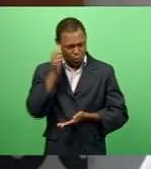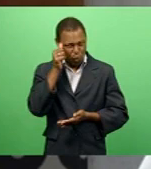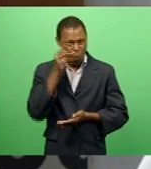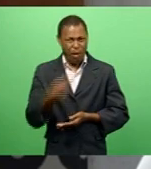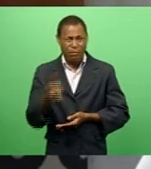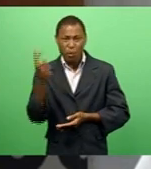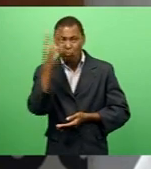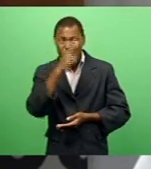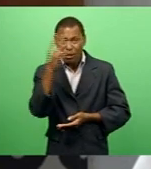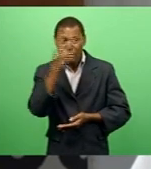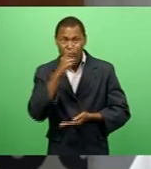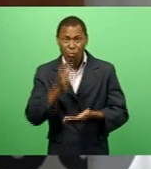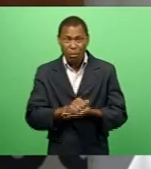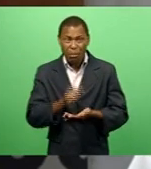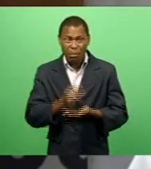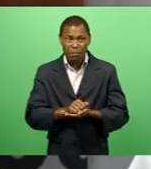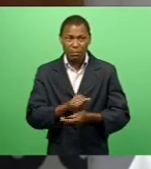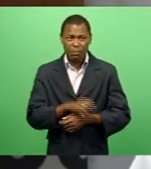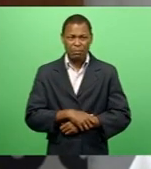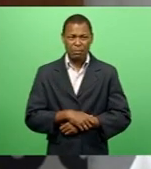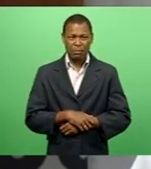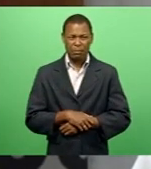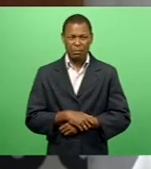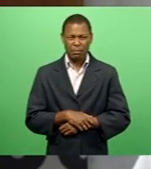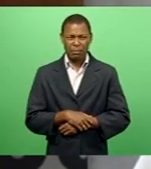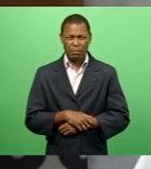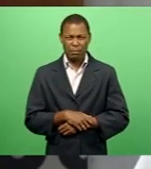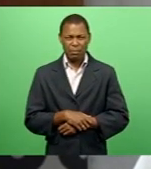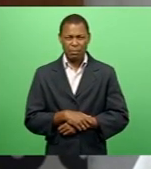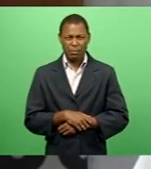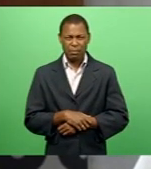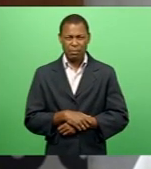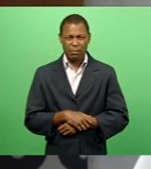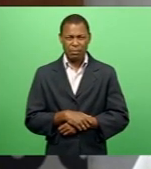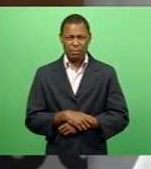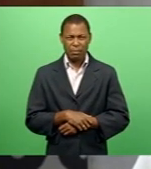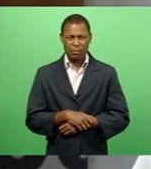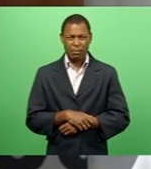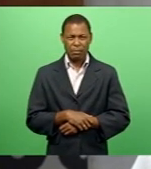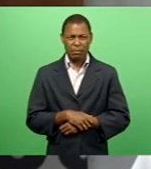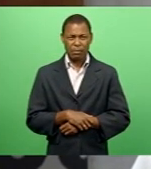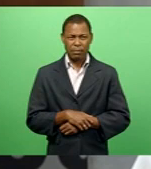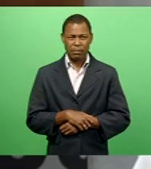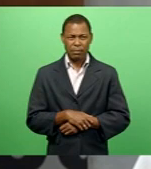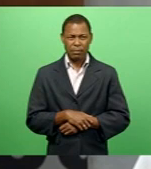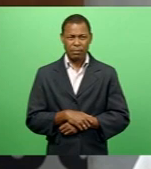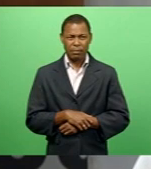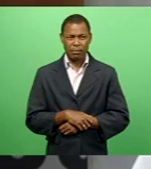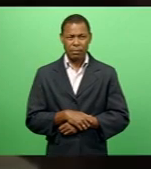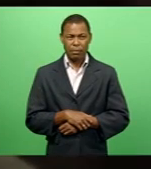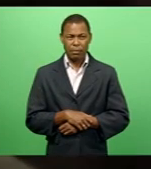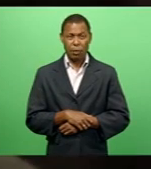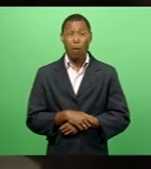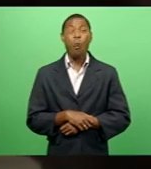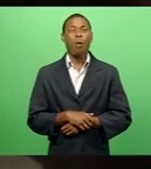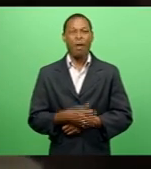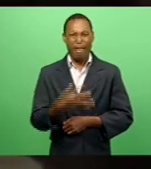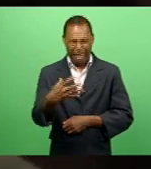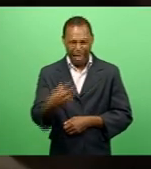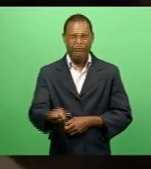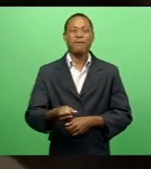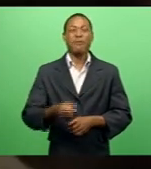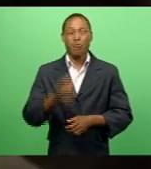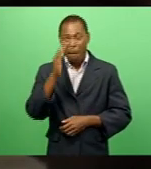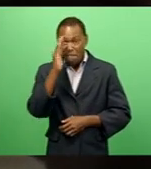risks. I did a recent trawl of the adverts that were on Facebook, and there